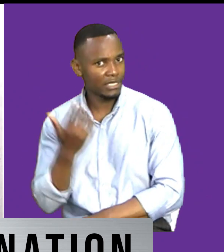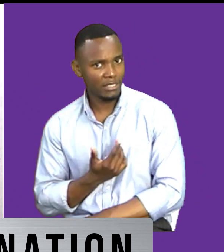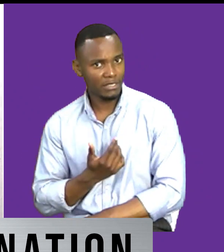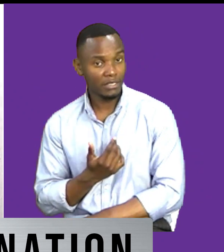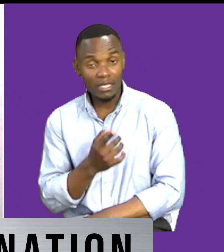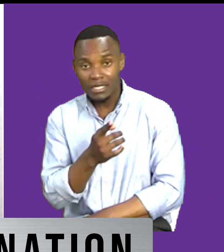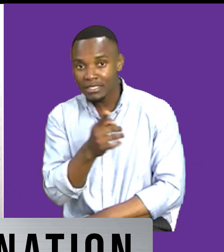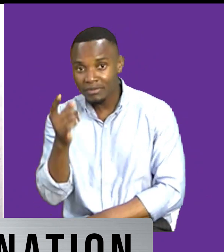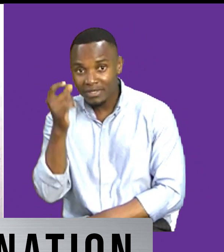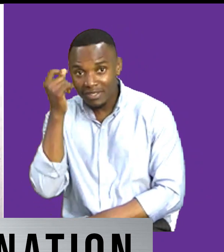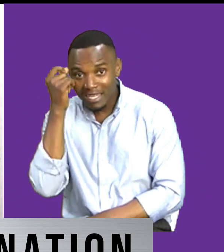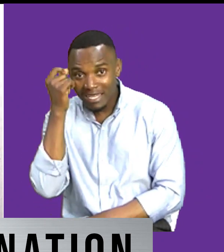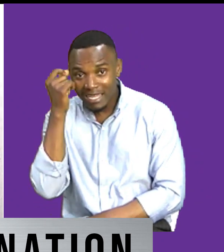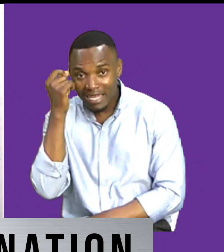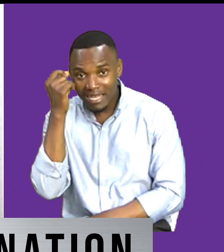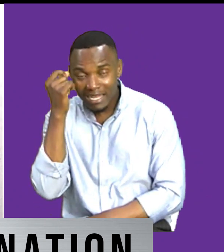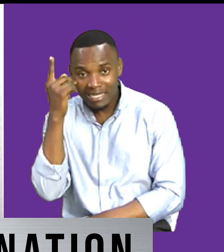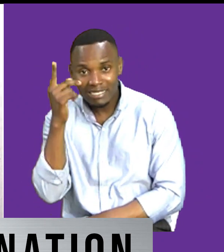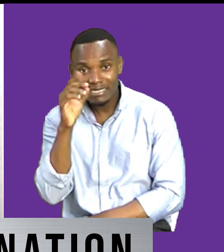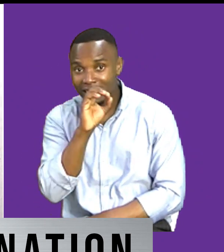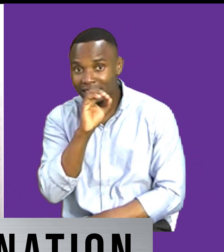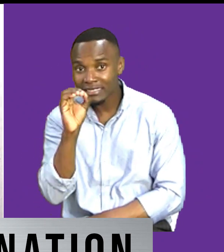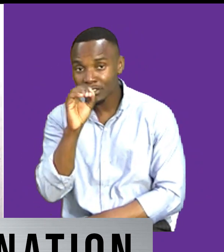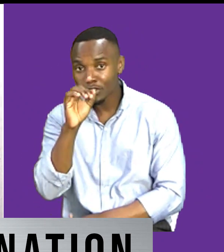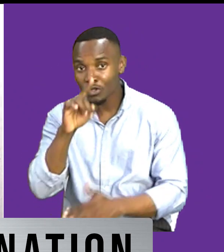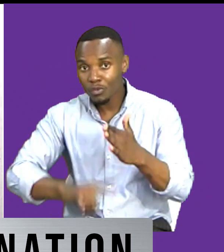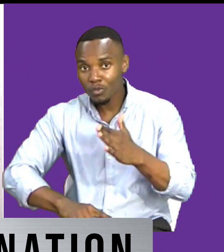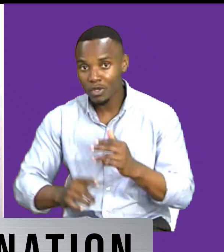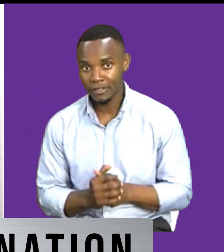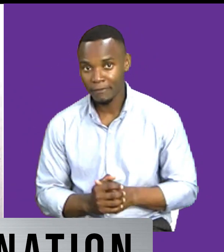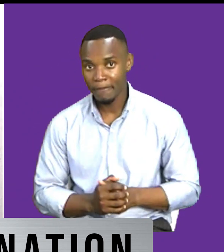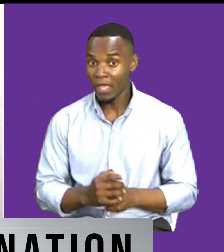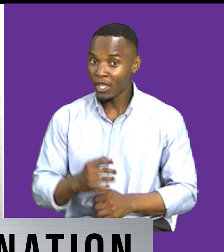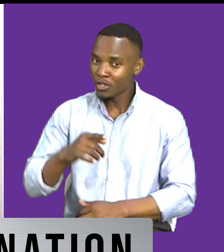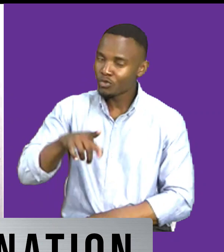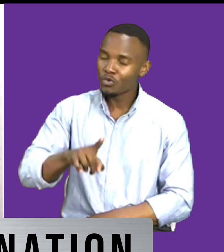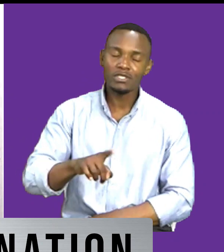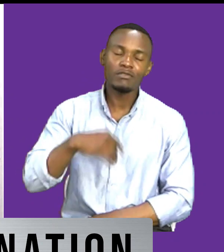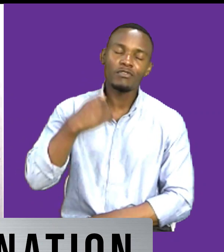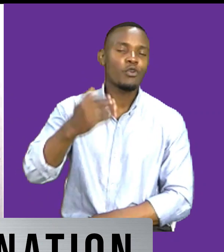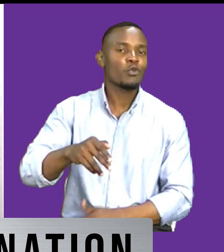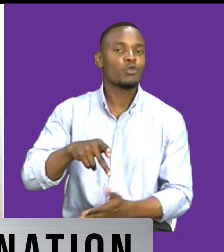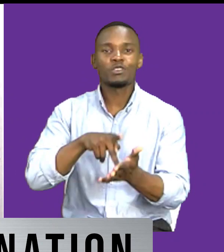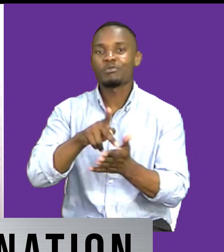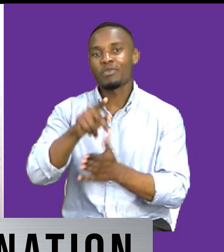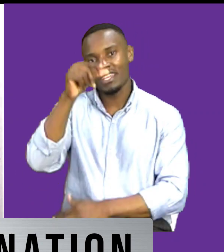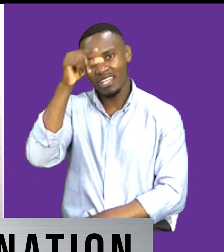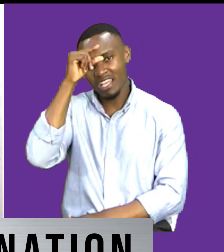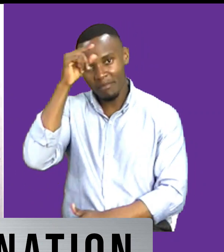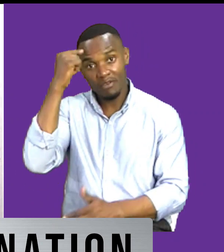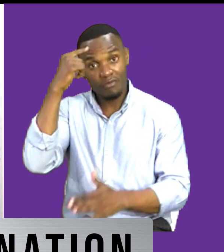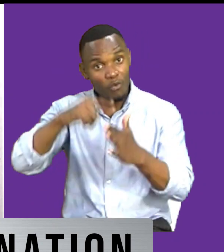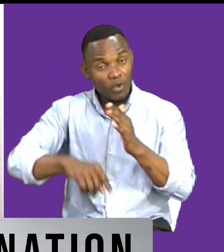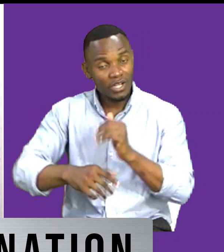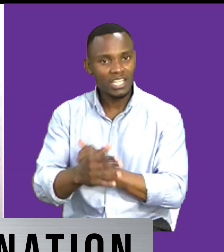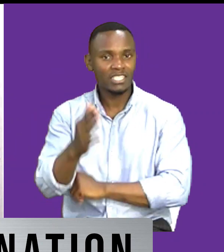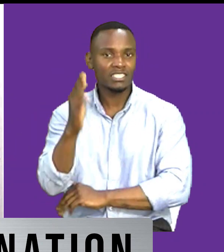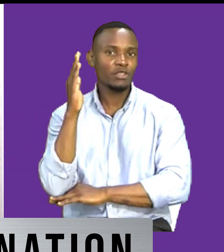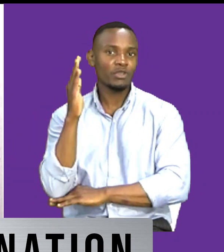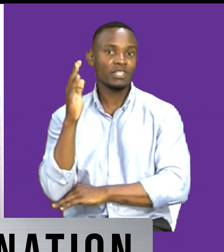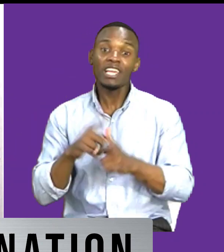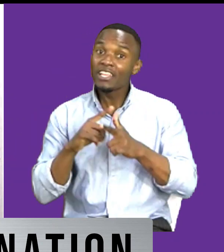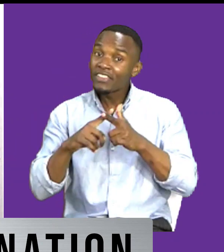that they don't understand is the fact that you already pay government for security, and then you hire a security